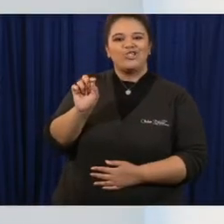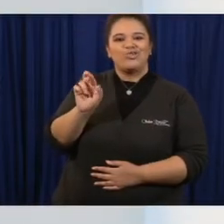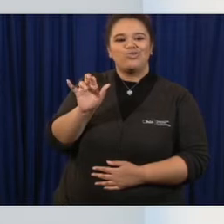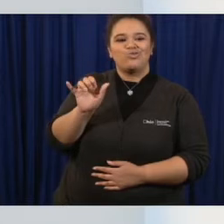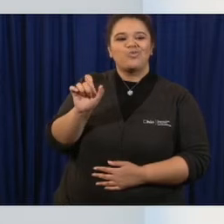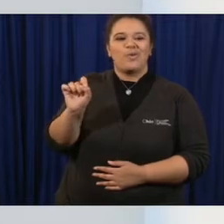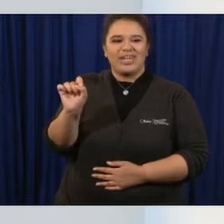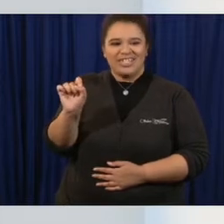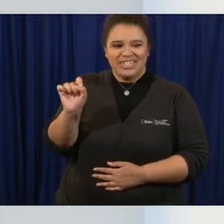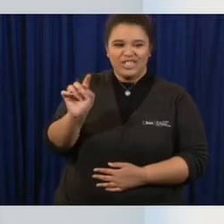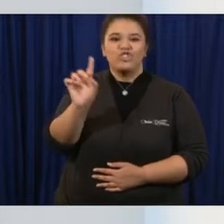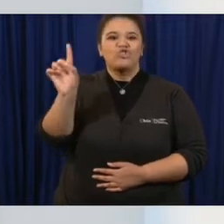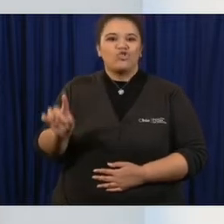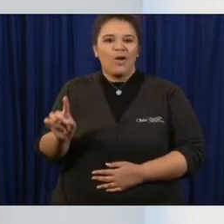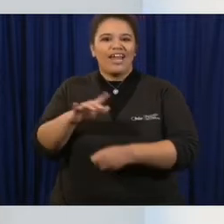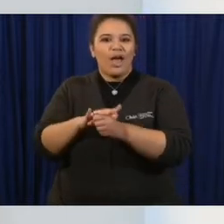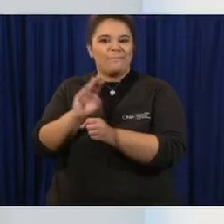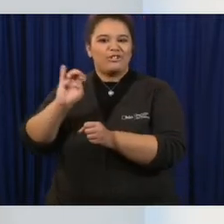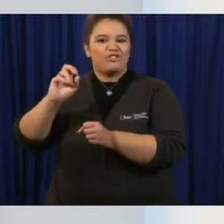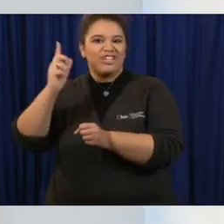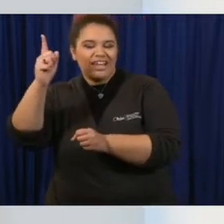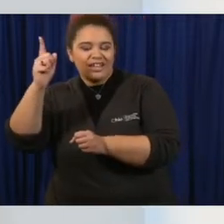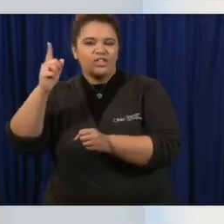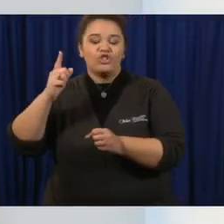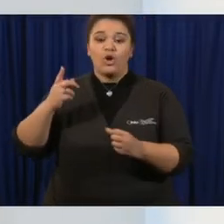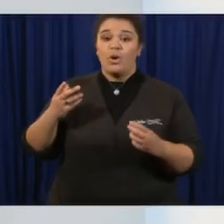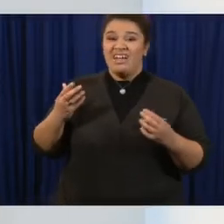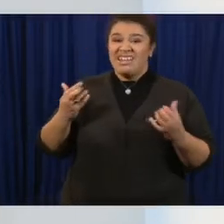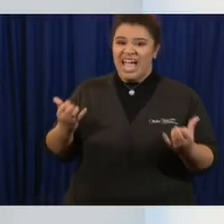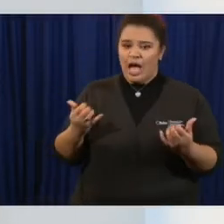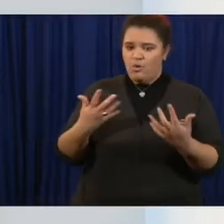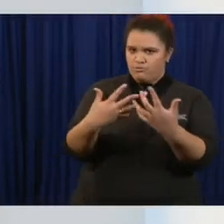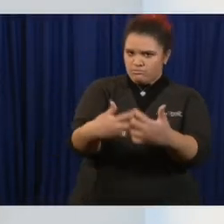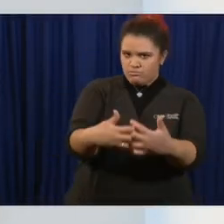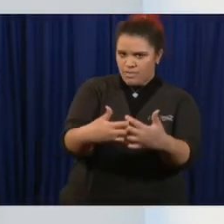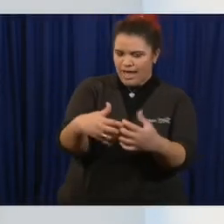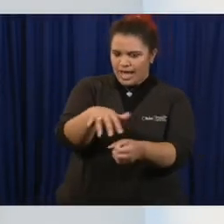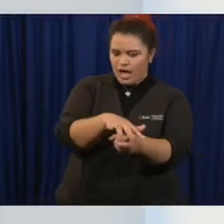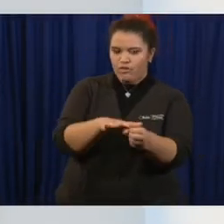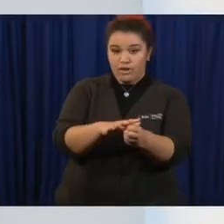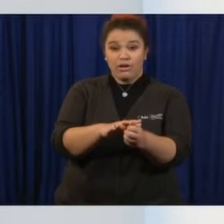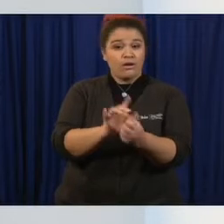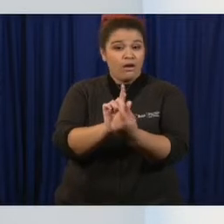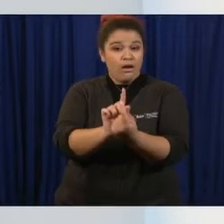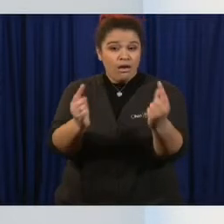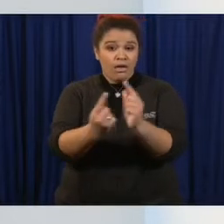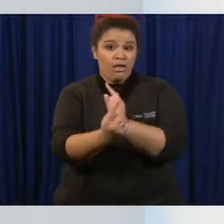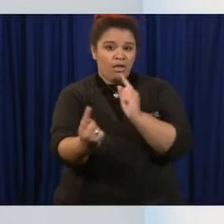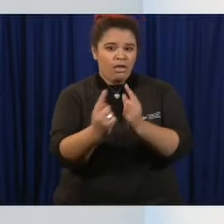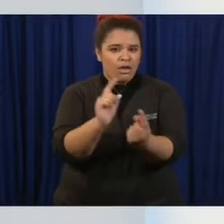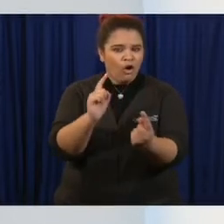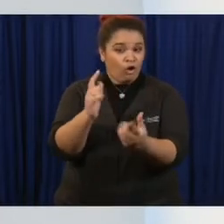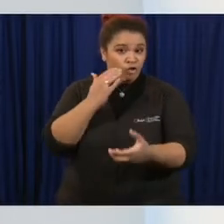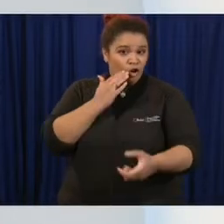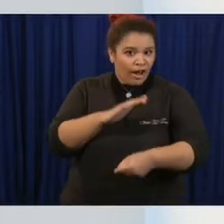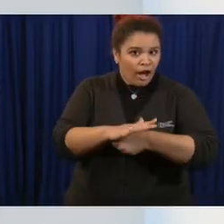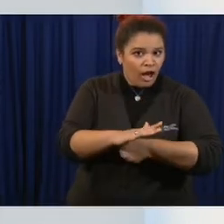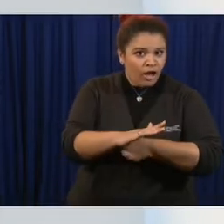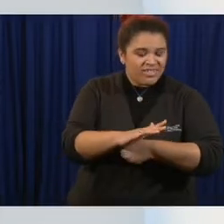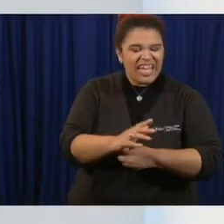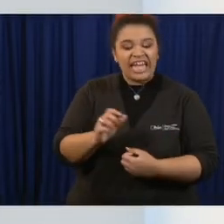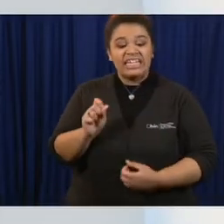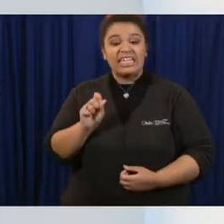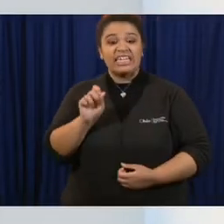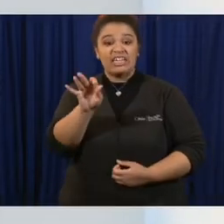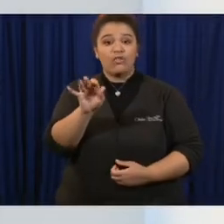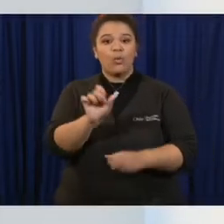accommodate social distancing with so many employees, and should a worker feel comfortable filing a complaint with the local Department of Health if they